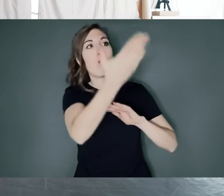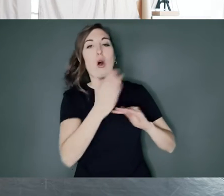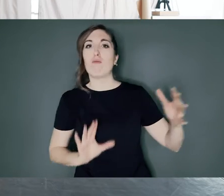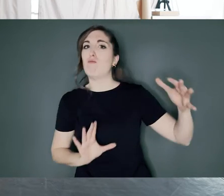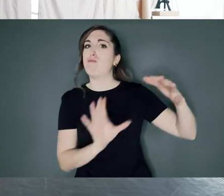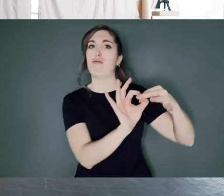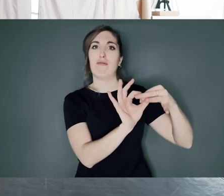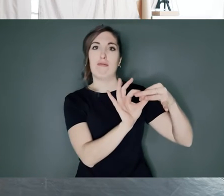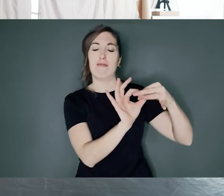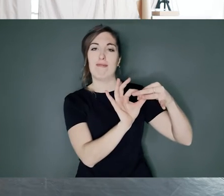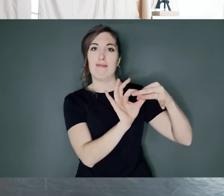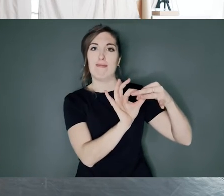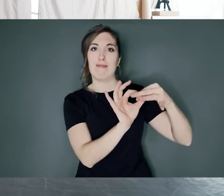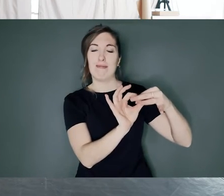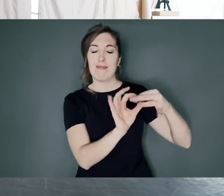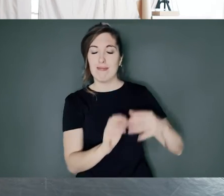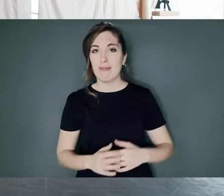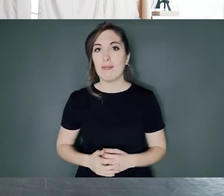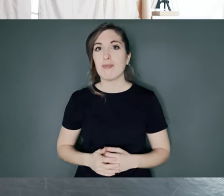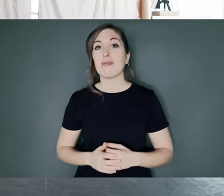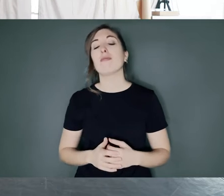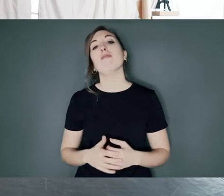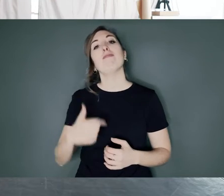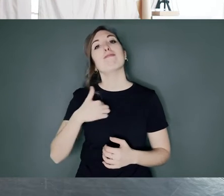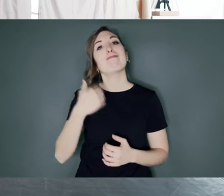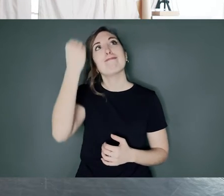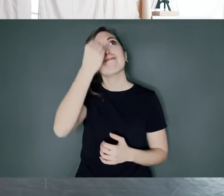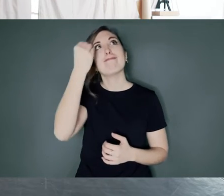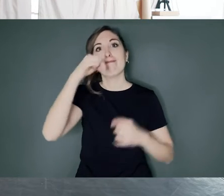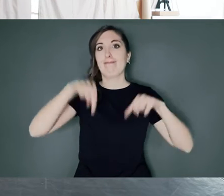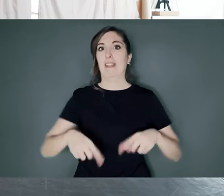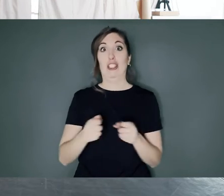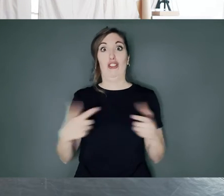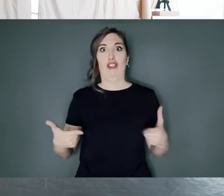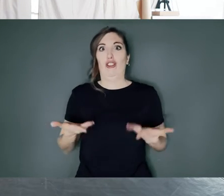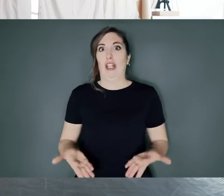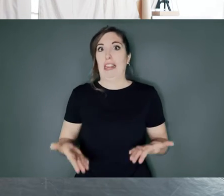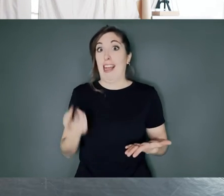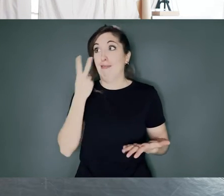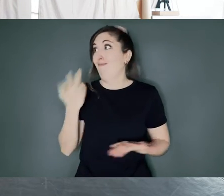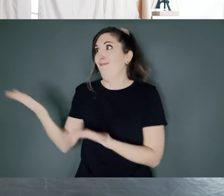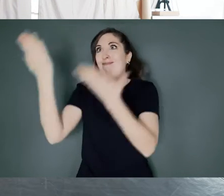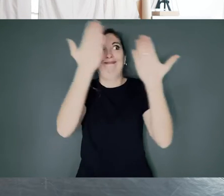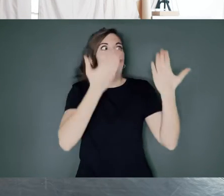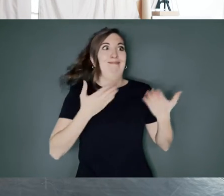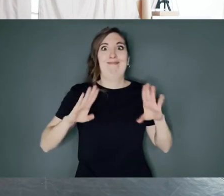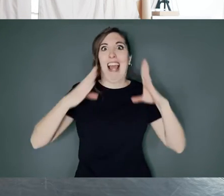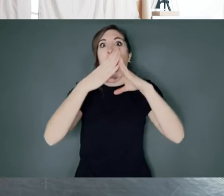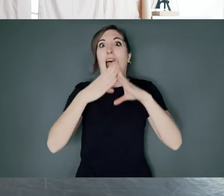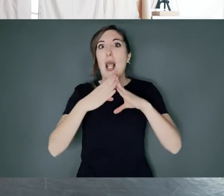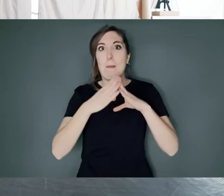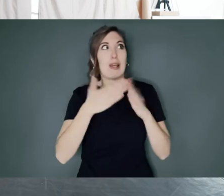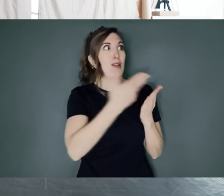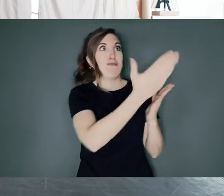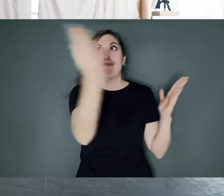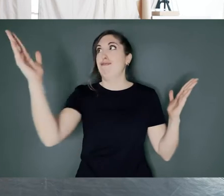connection and emotional connection with both our internal feelings and the outside world. And I think in this